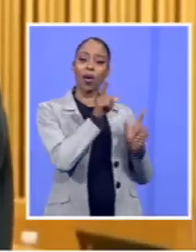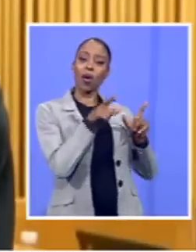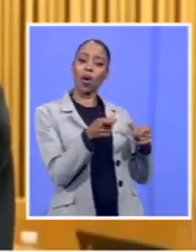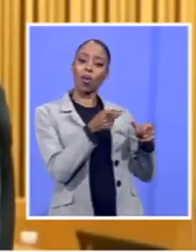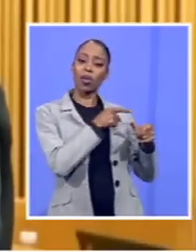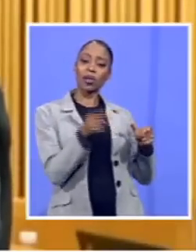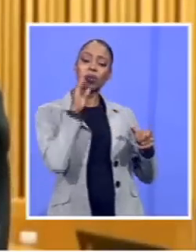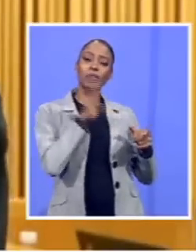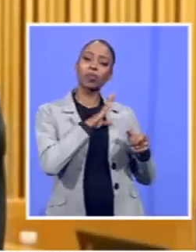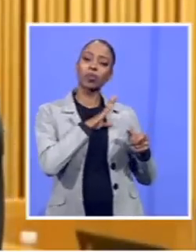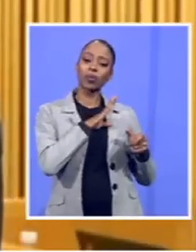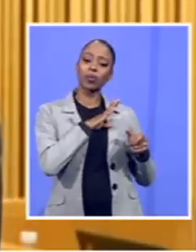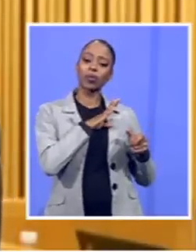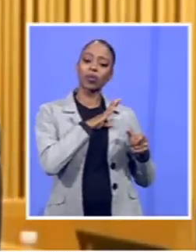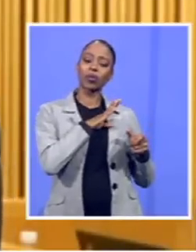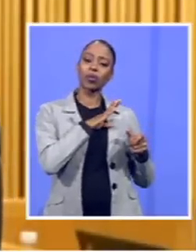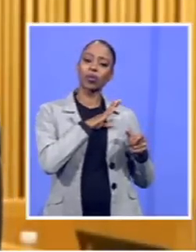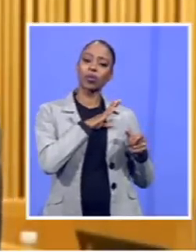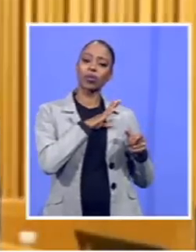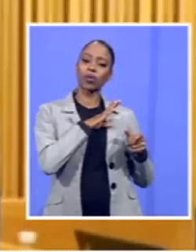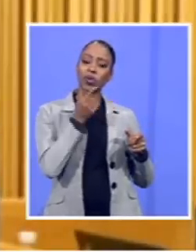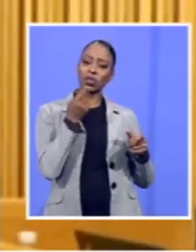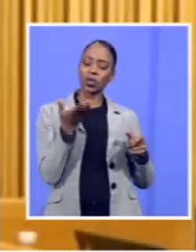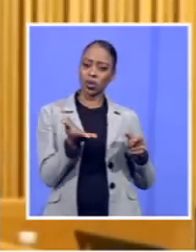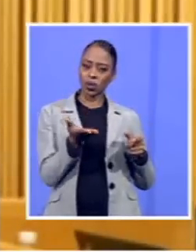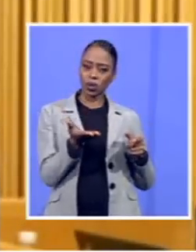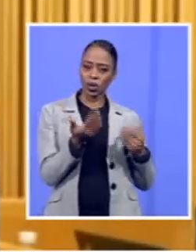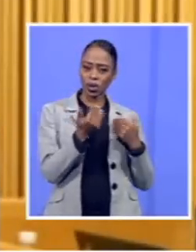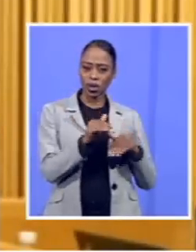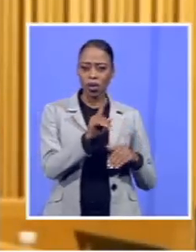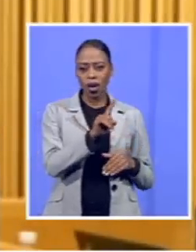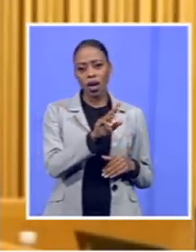committee envisaged in section